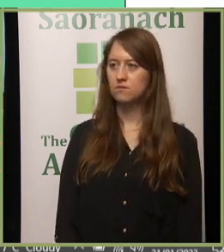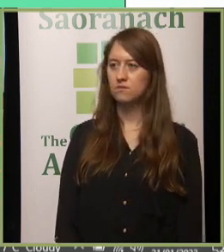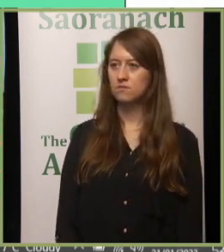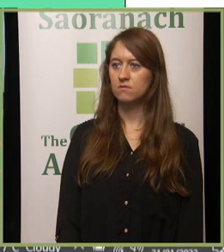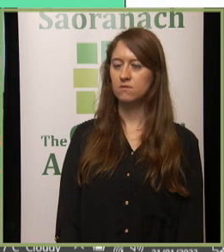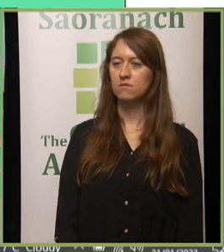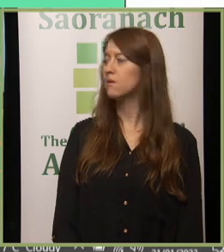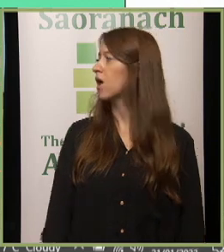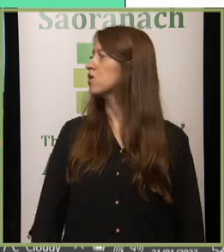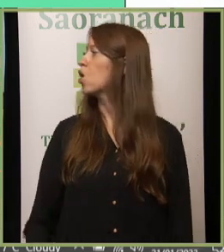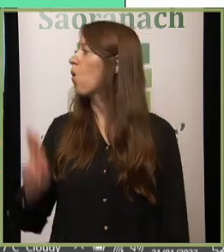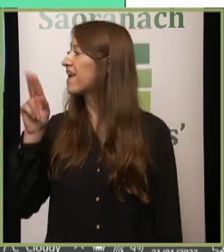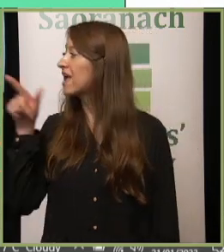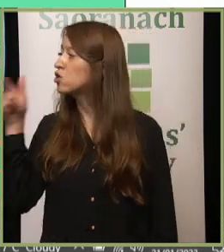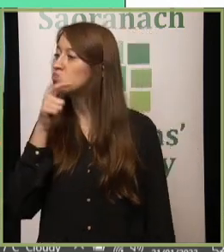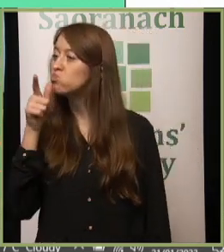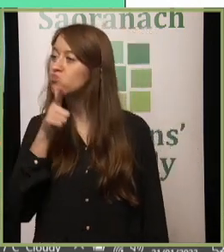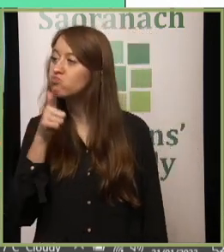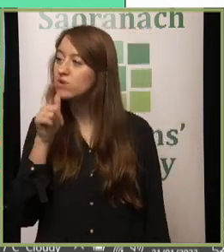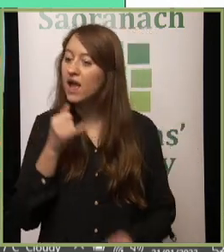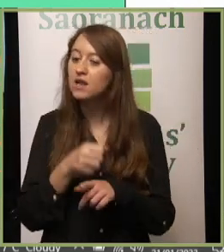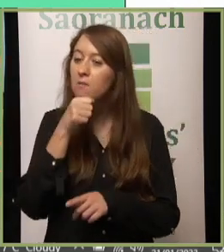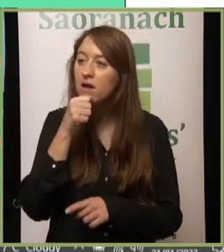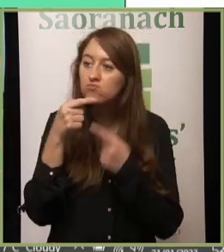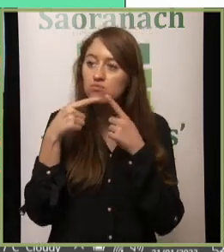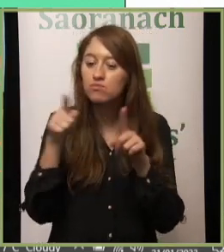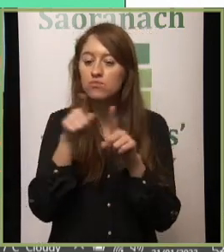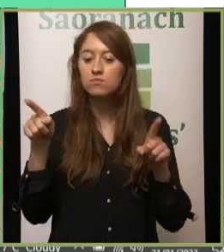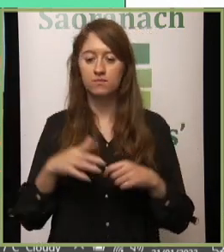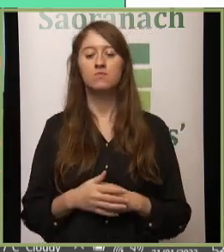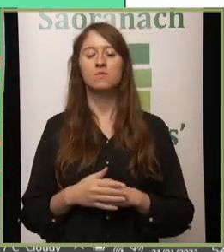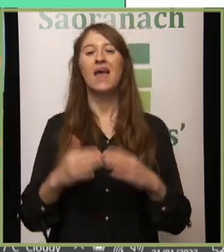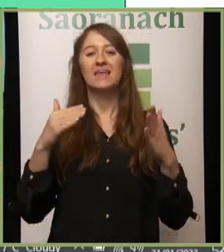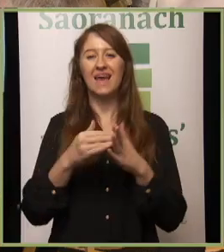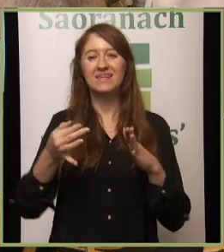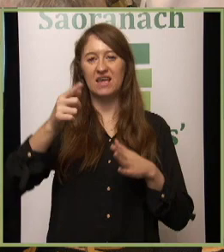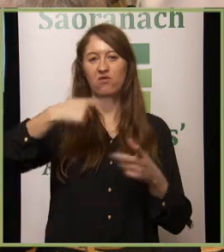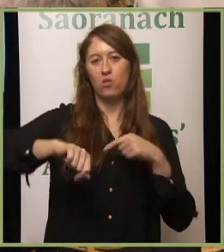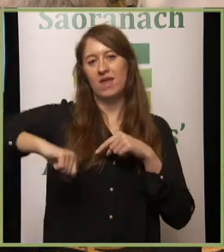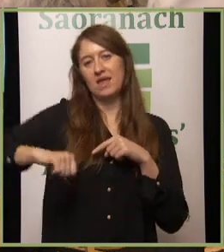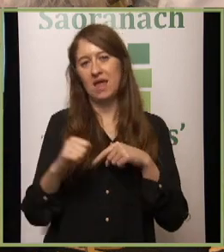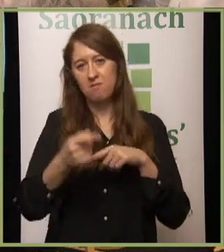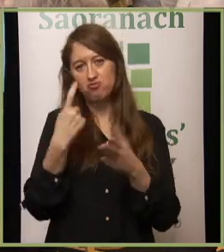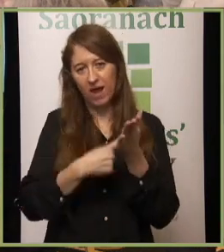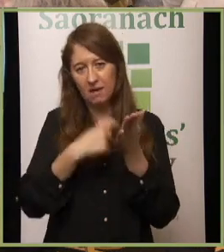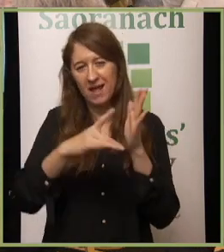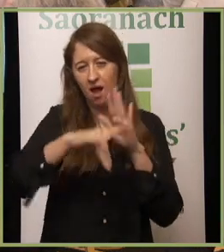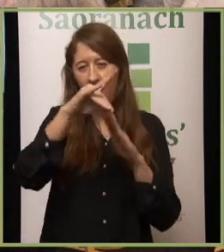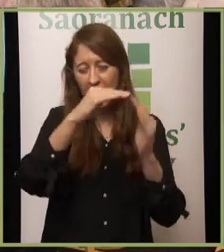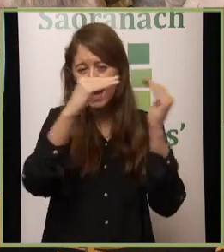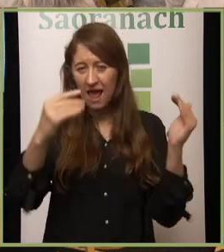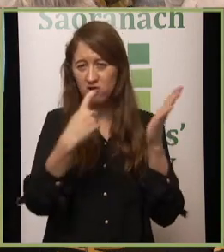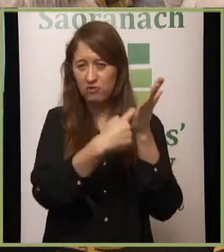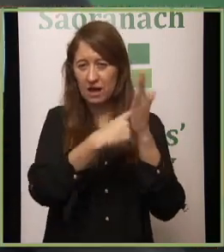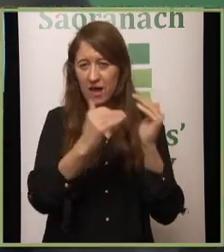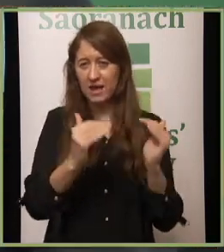Can you just say that into... I think if we keep the recommendation as high level as we can, and then in the text